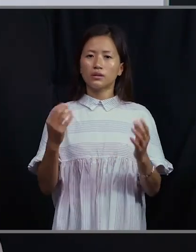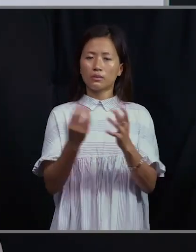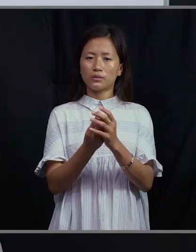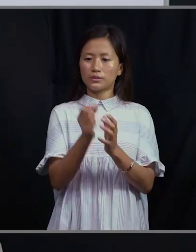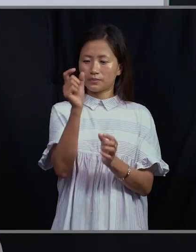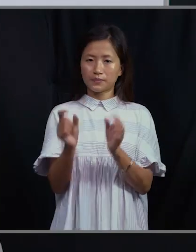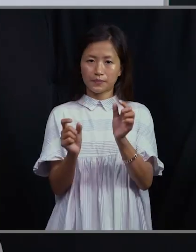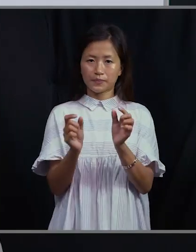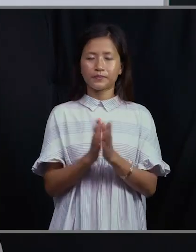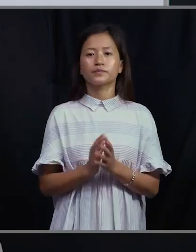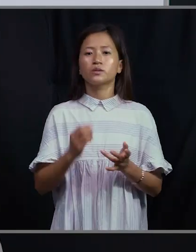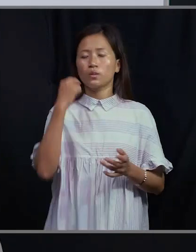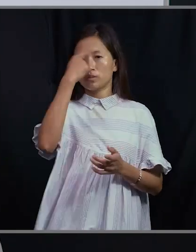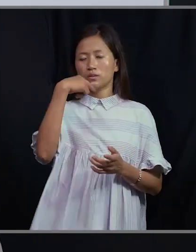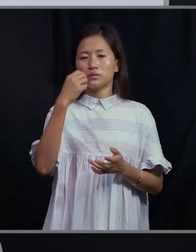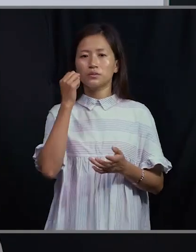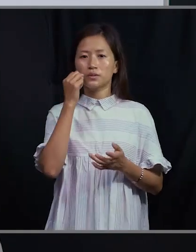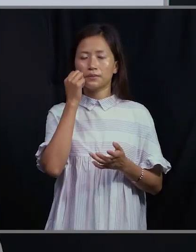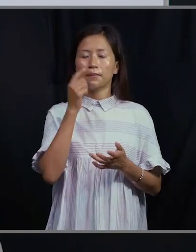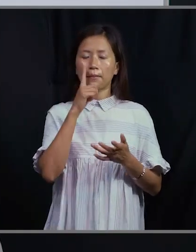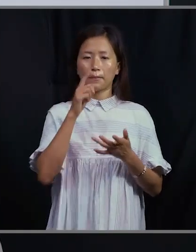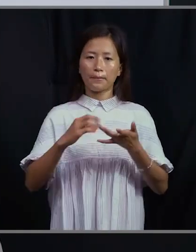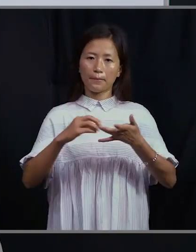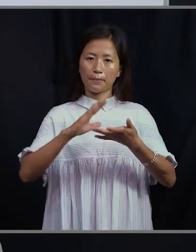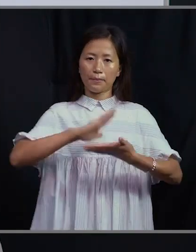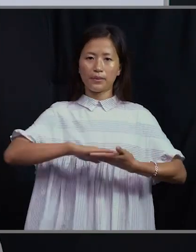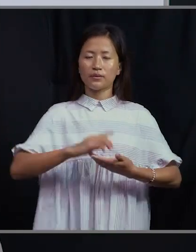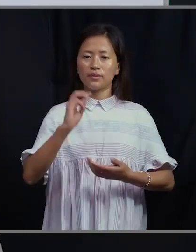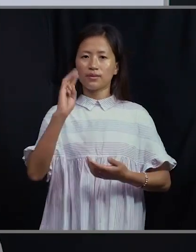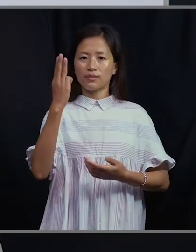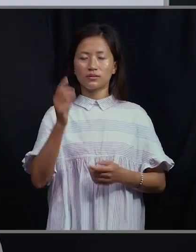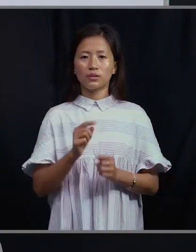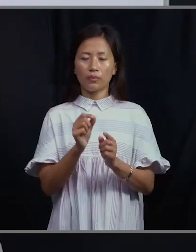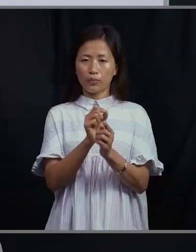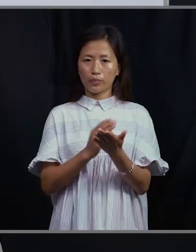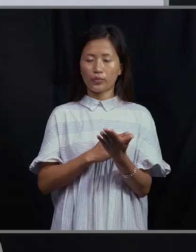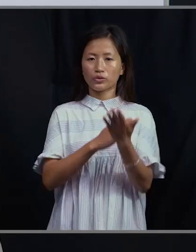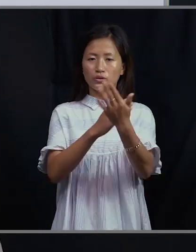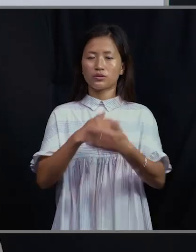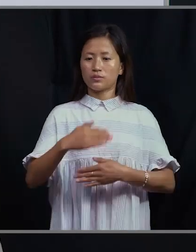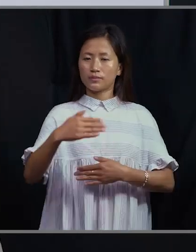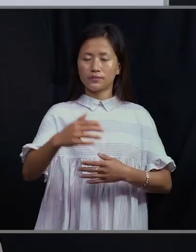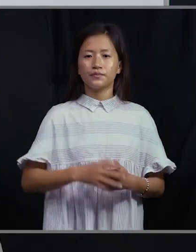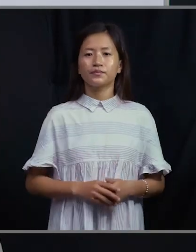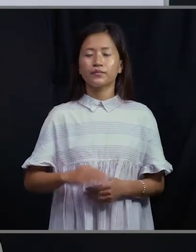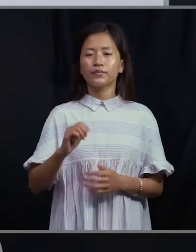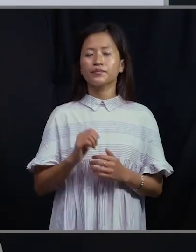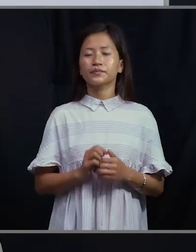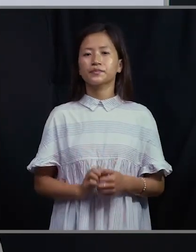are supposed to get married. Okay, that is the third procedure which they have to follow. And after that again, okay,